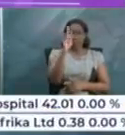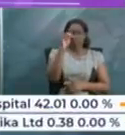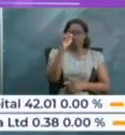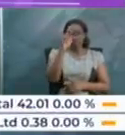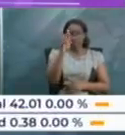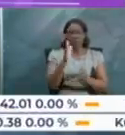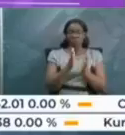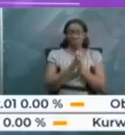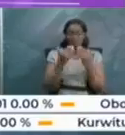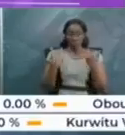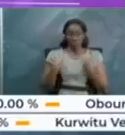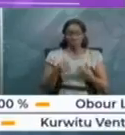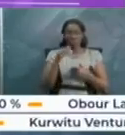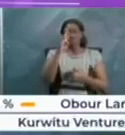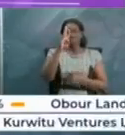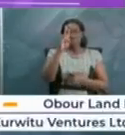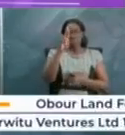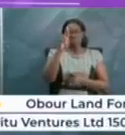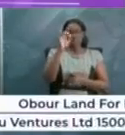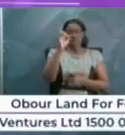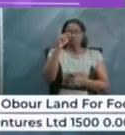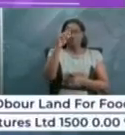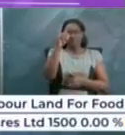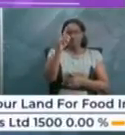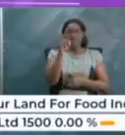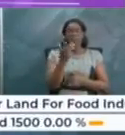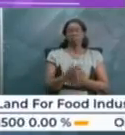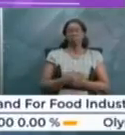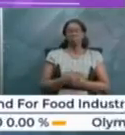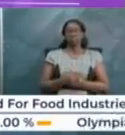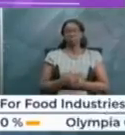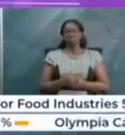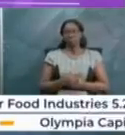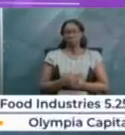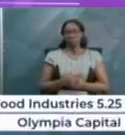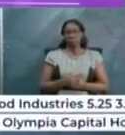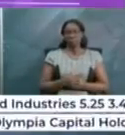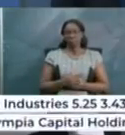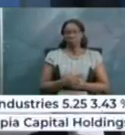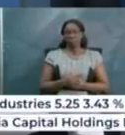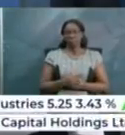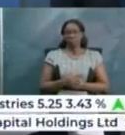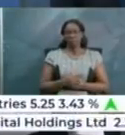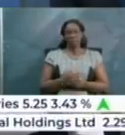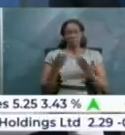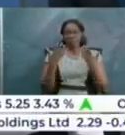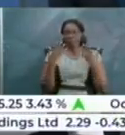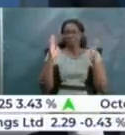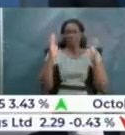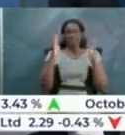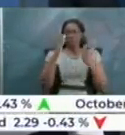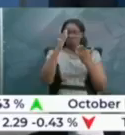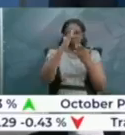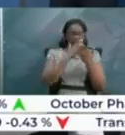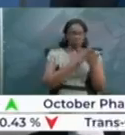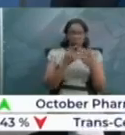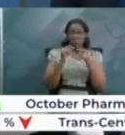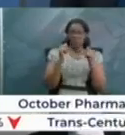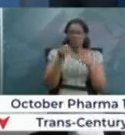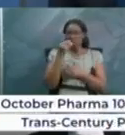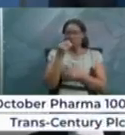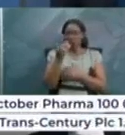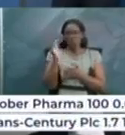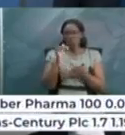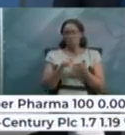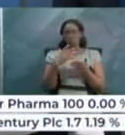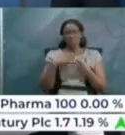@Brenda Nyamichaba. Very simple. Great. Now we've gone through the whole list. Yes, we've gone through the whole list, but we can always go through the food. Everybody